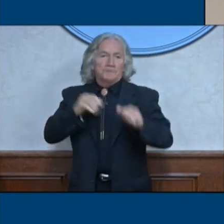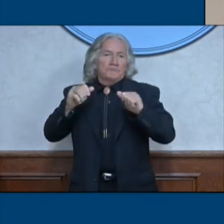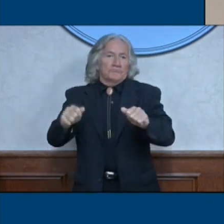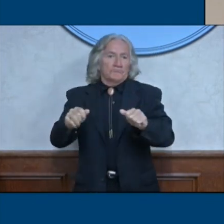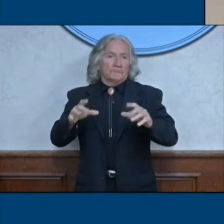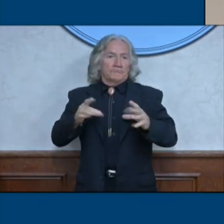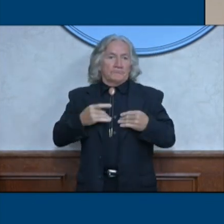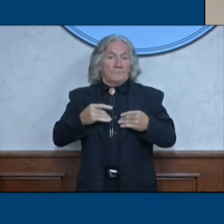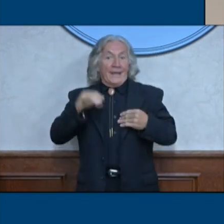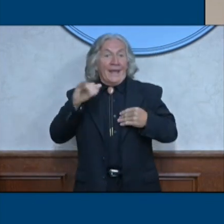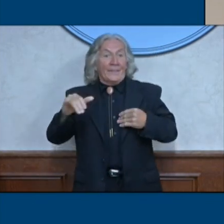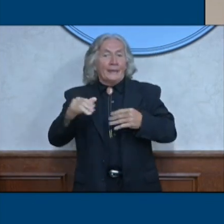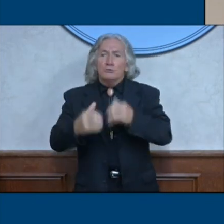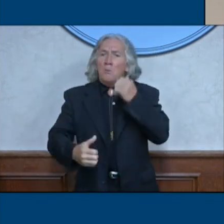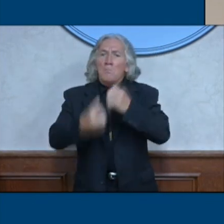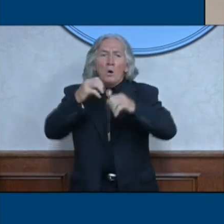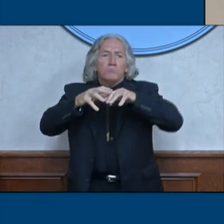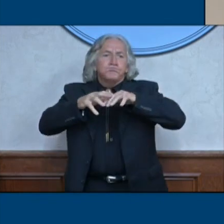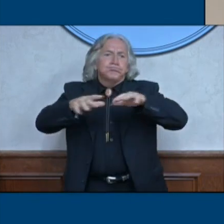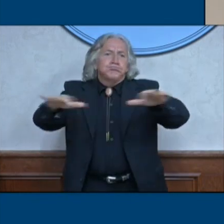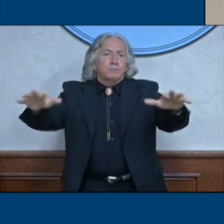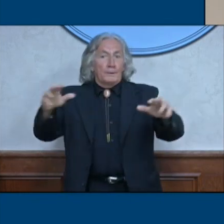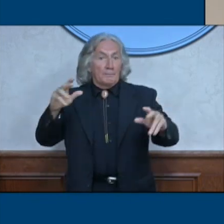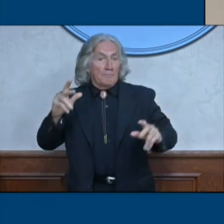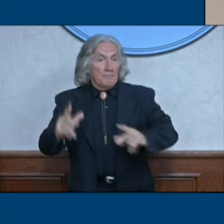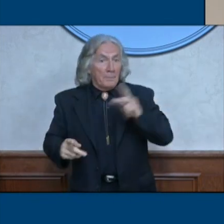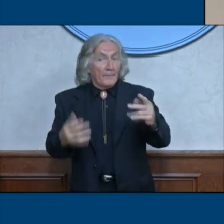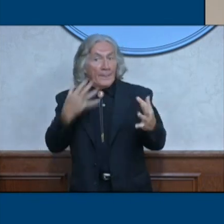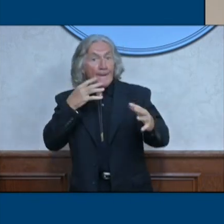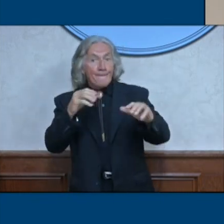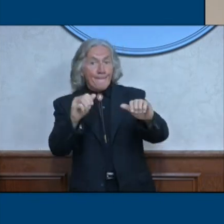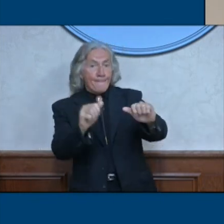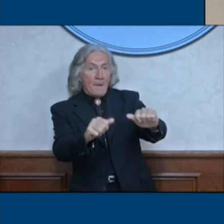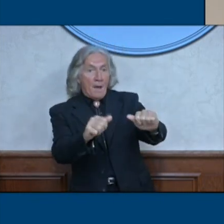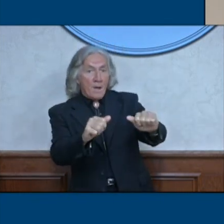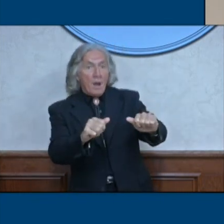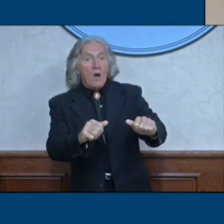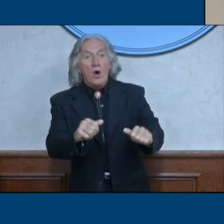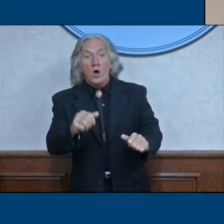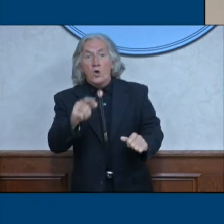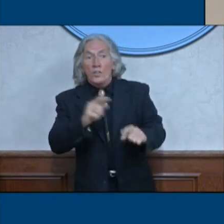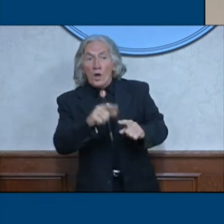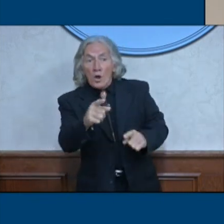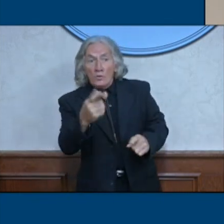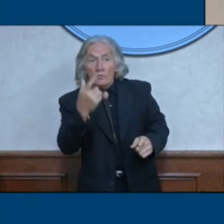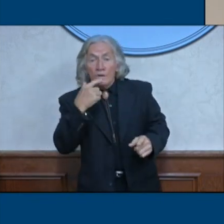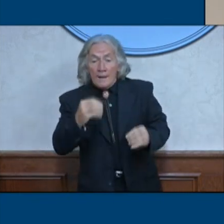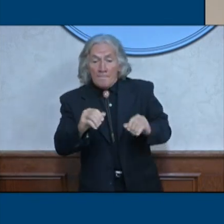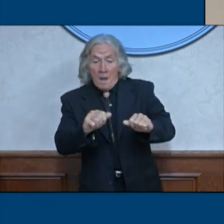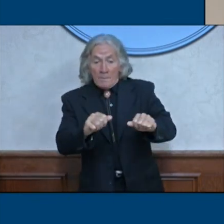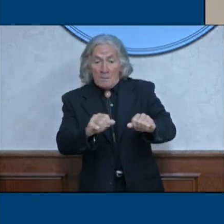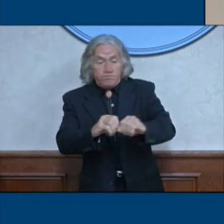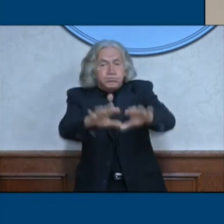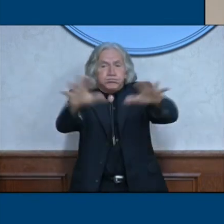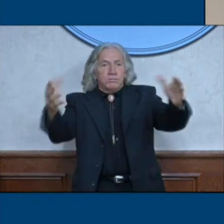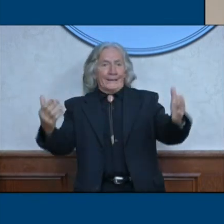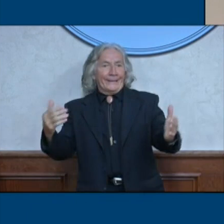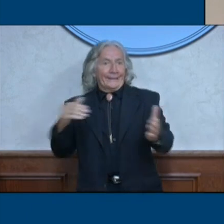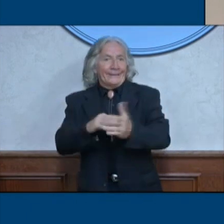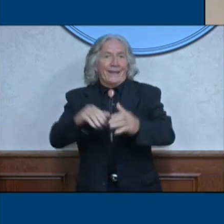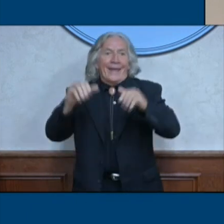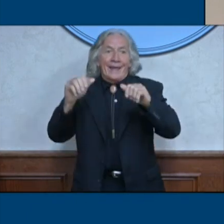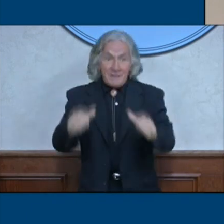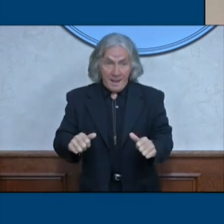COVID-19. And that's the vast majority of people. So the possibility that things could flare up again and